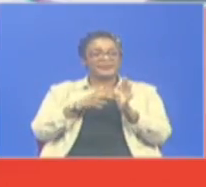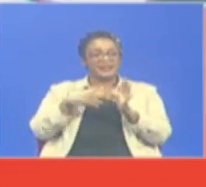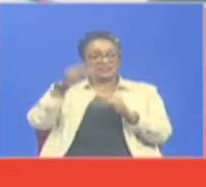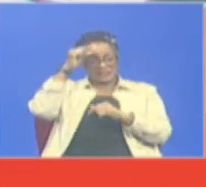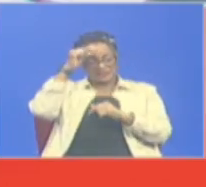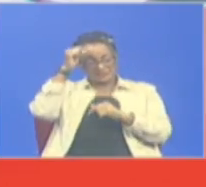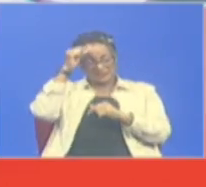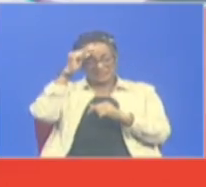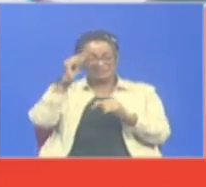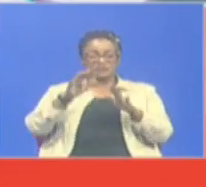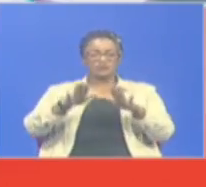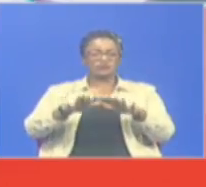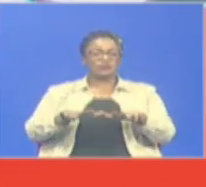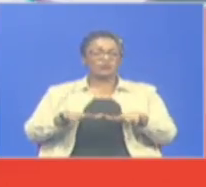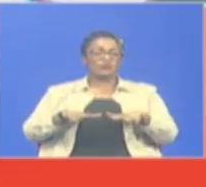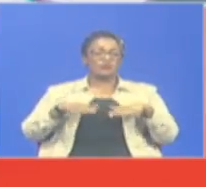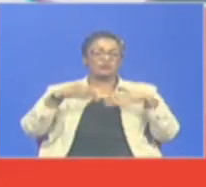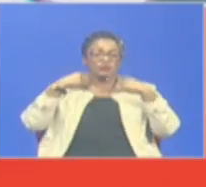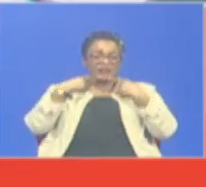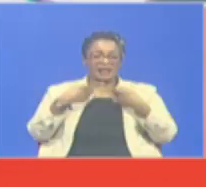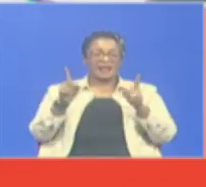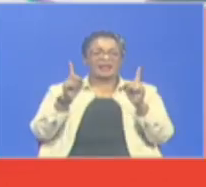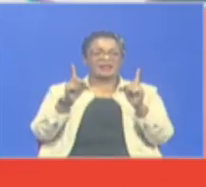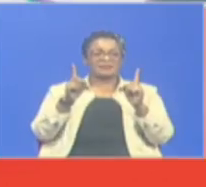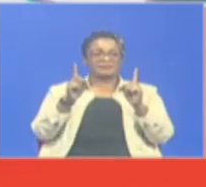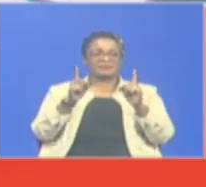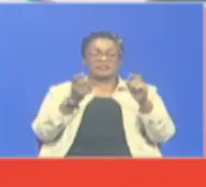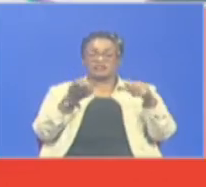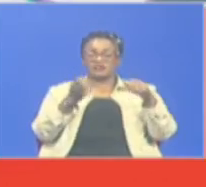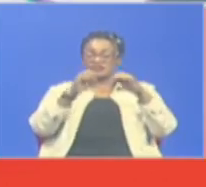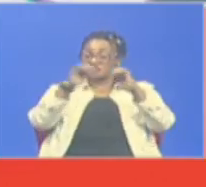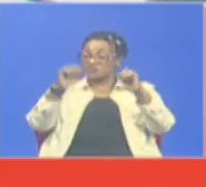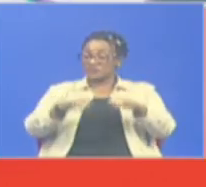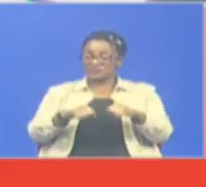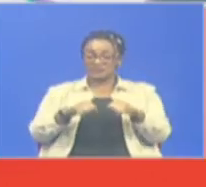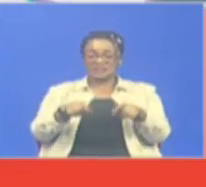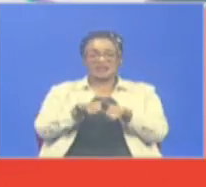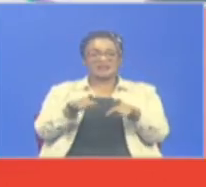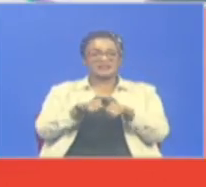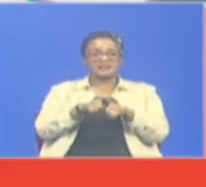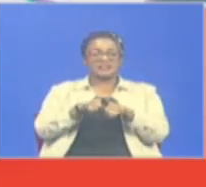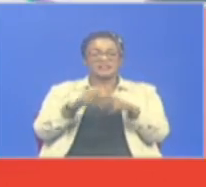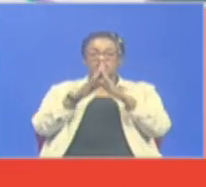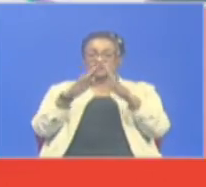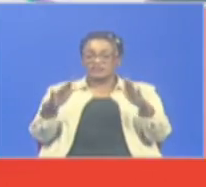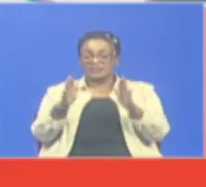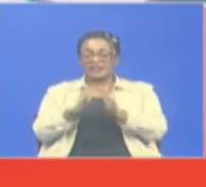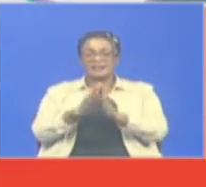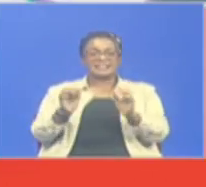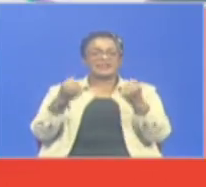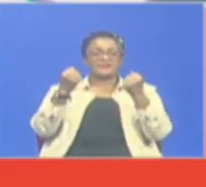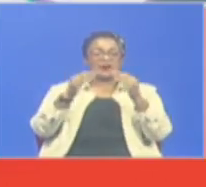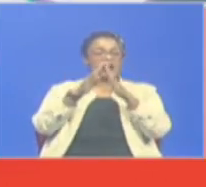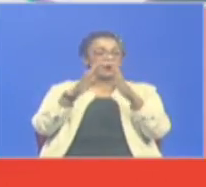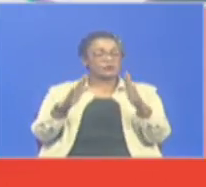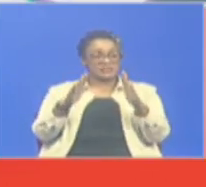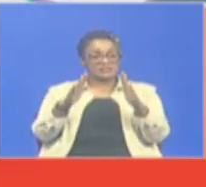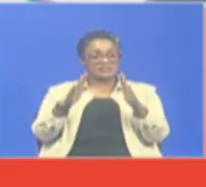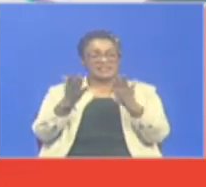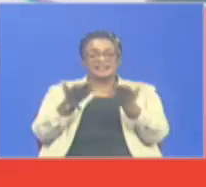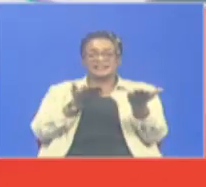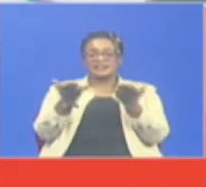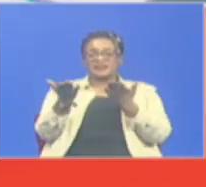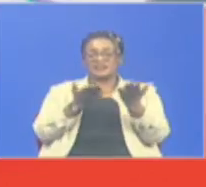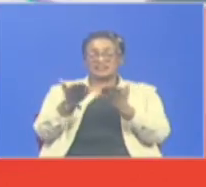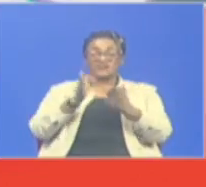has been slow off the mark to declare protections structures such as a shelter and safe houses and services for victims